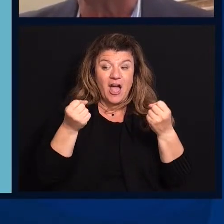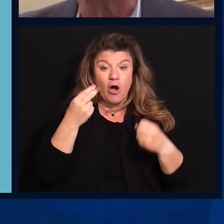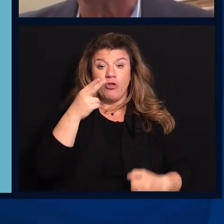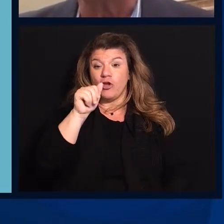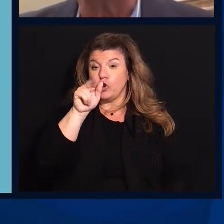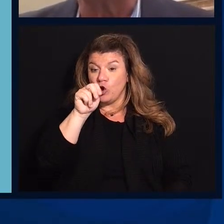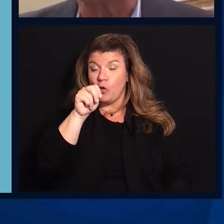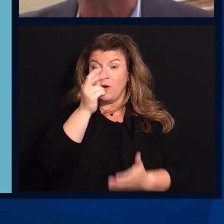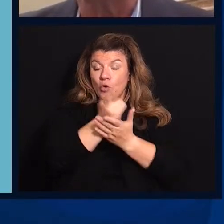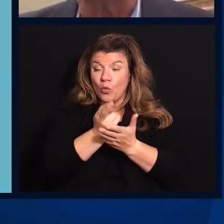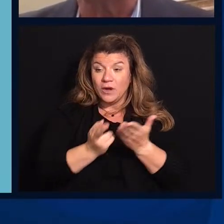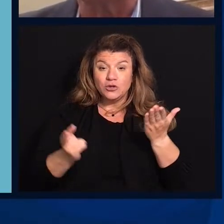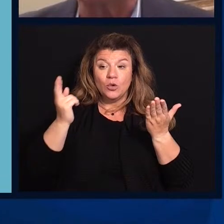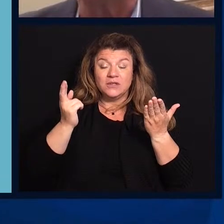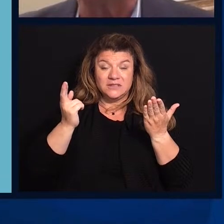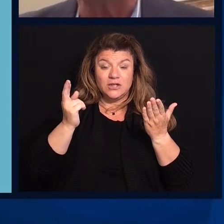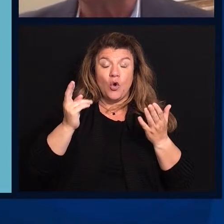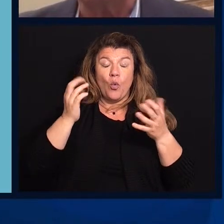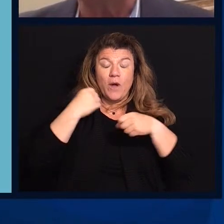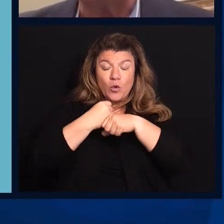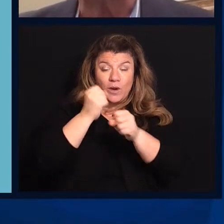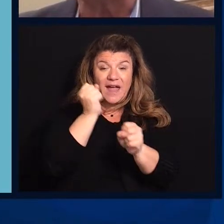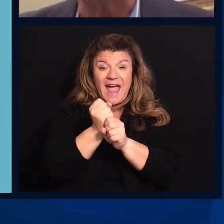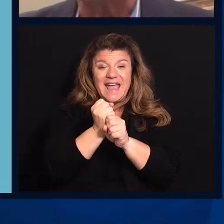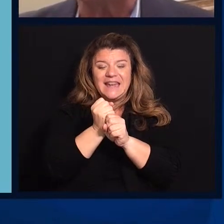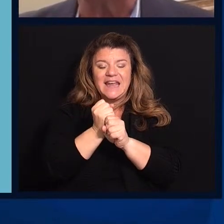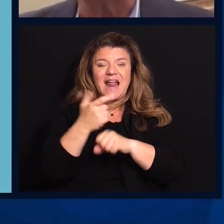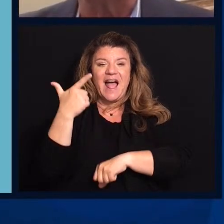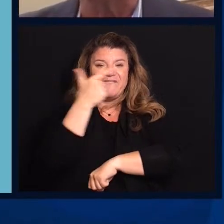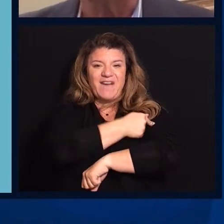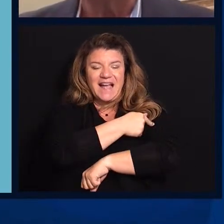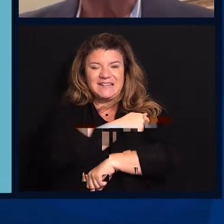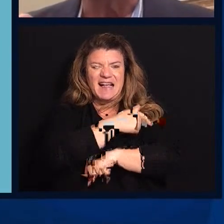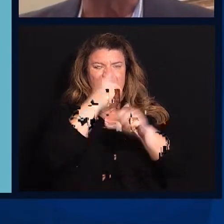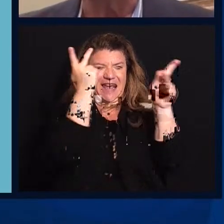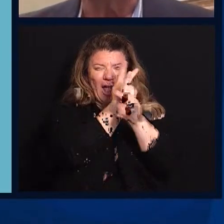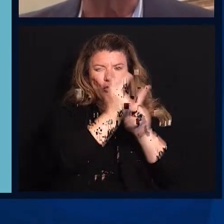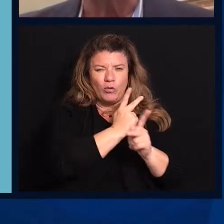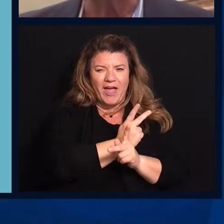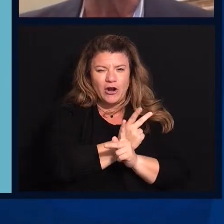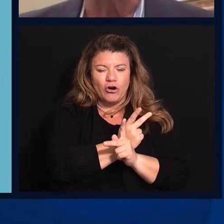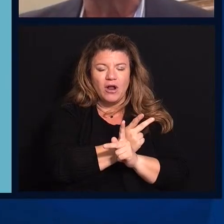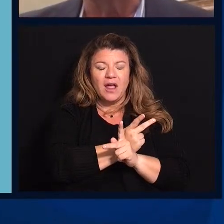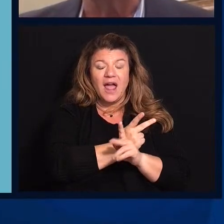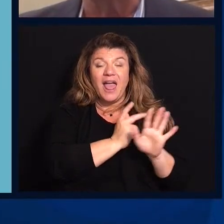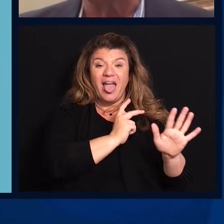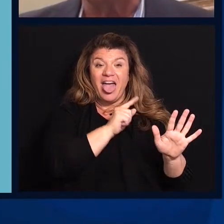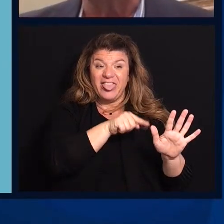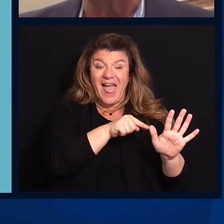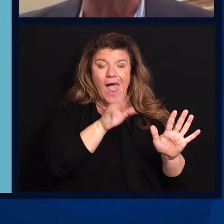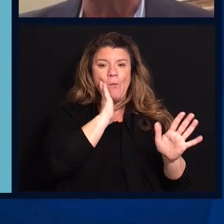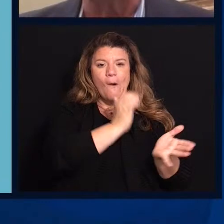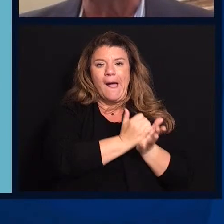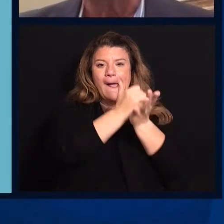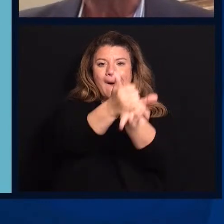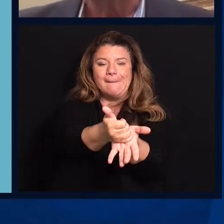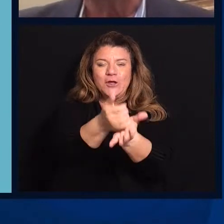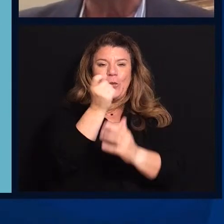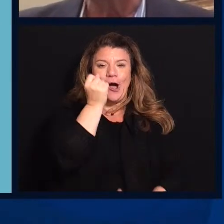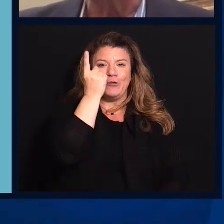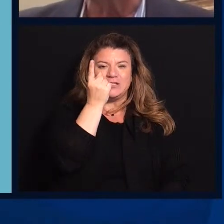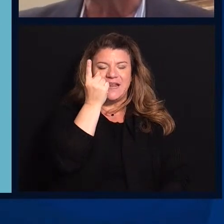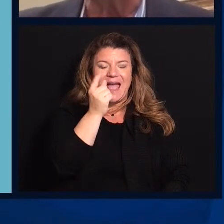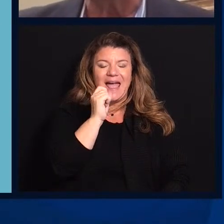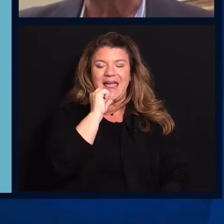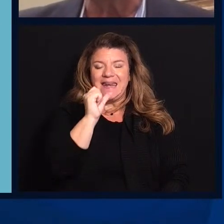Resources, the Bureau of Public Health, we've created a vaccine calculator that will help you understand not only